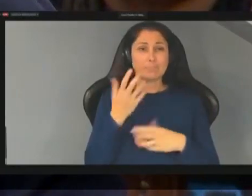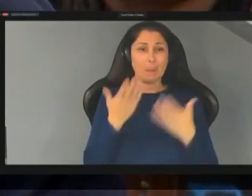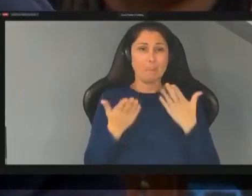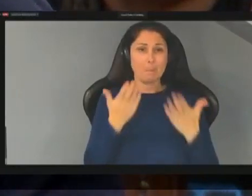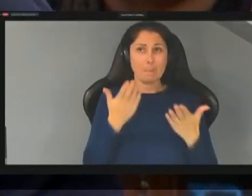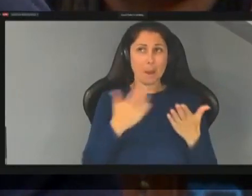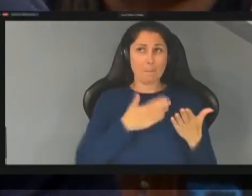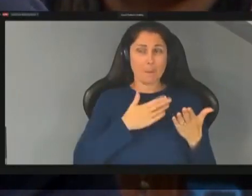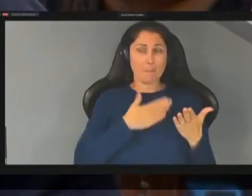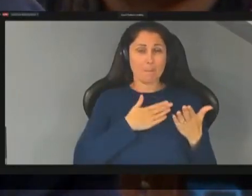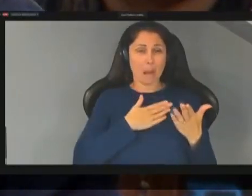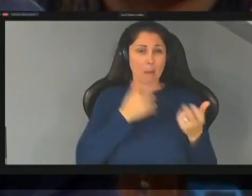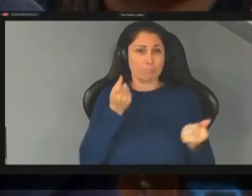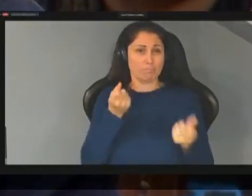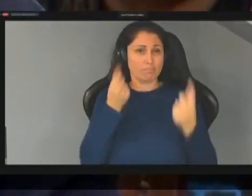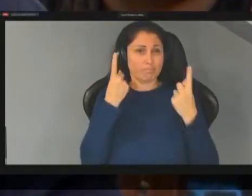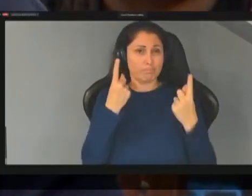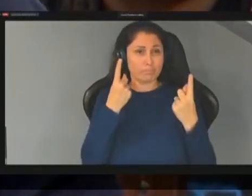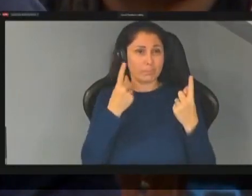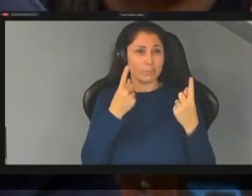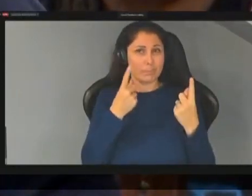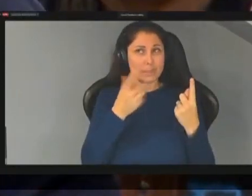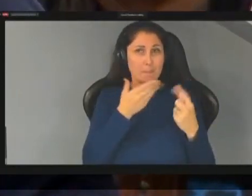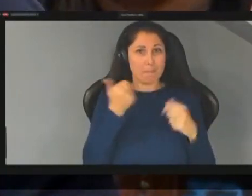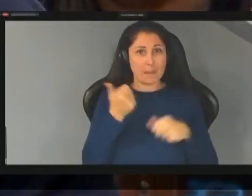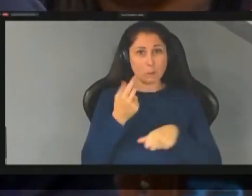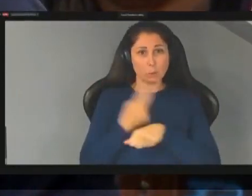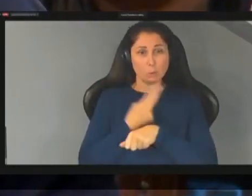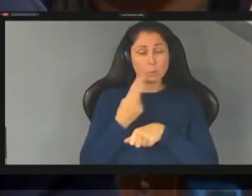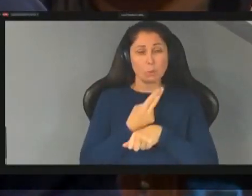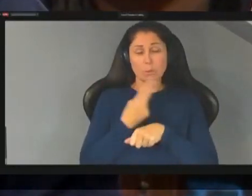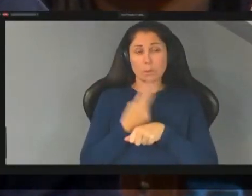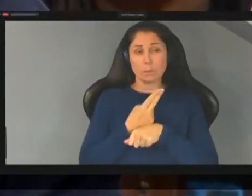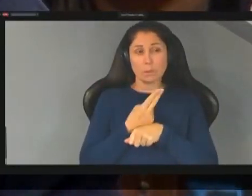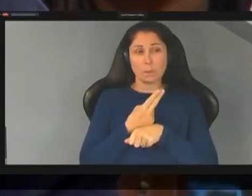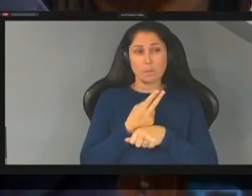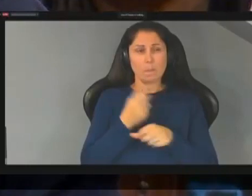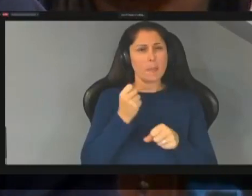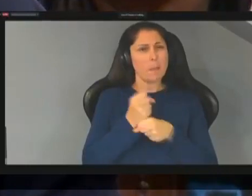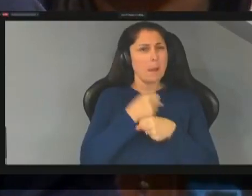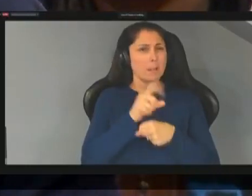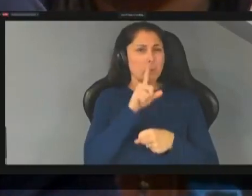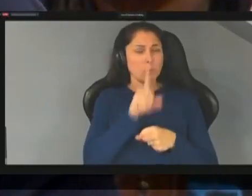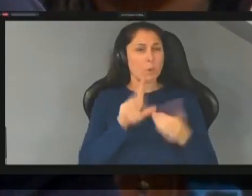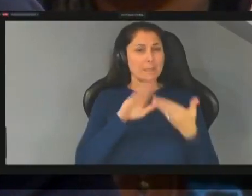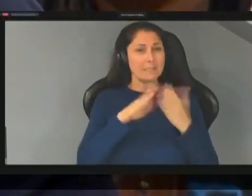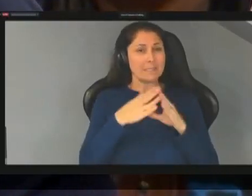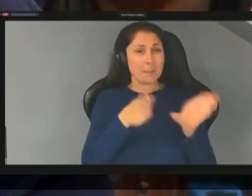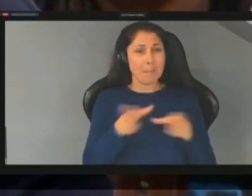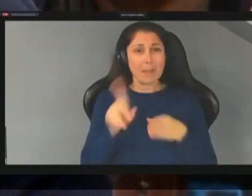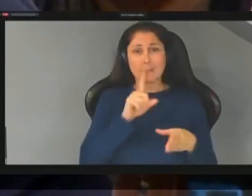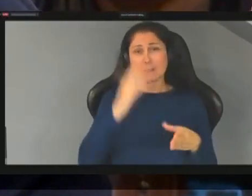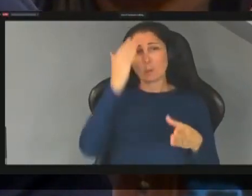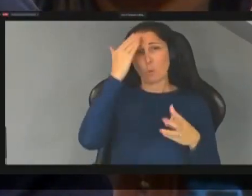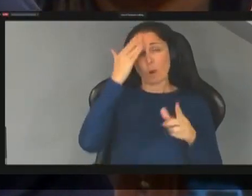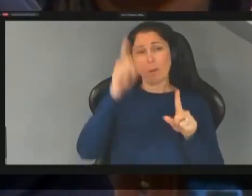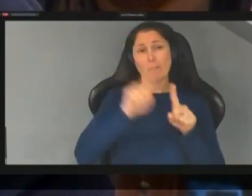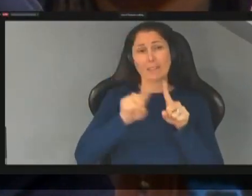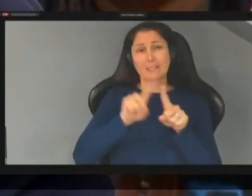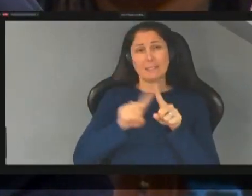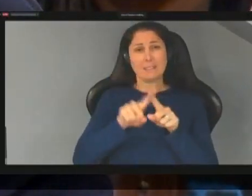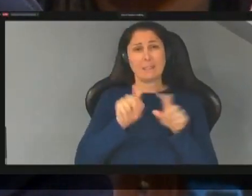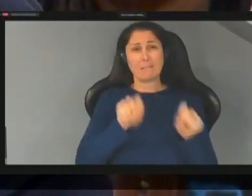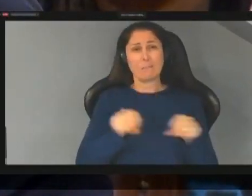my interpretation of its best use, making sure that city planning is aware of the different capacities that